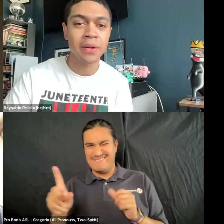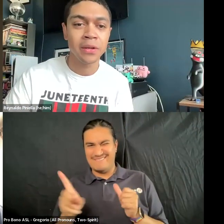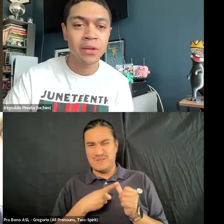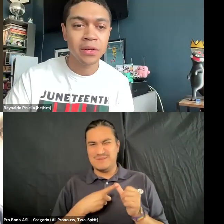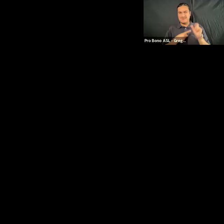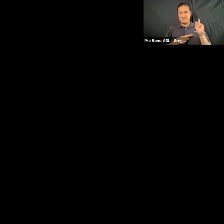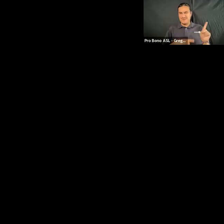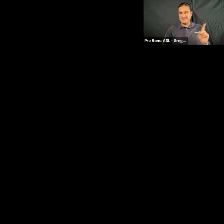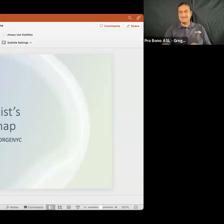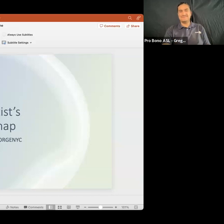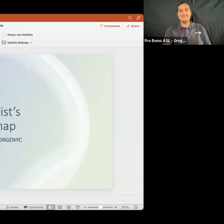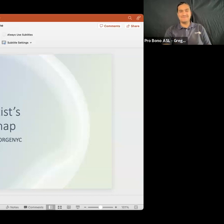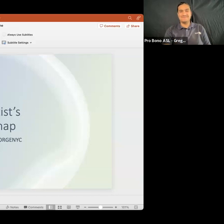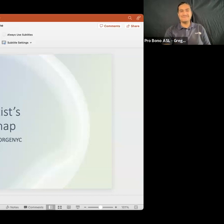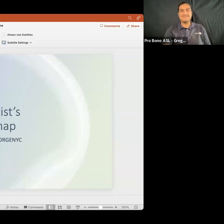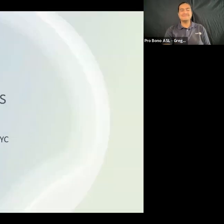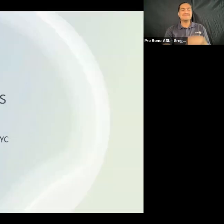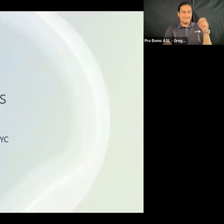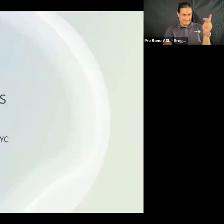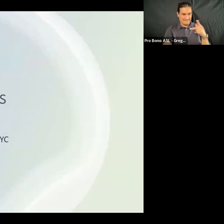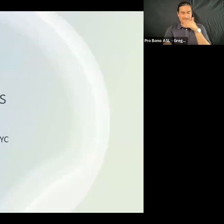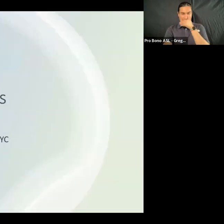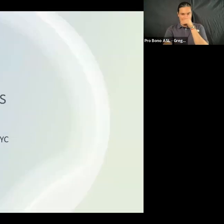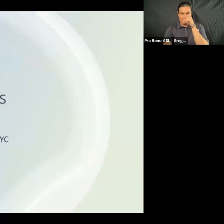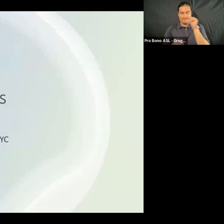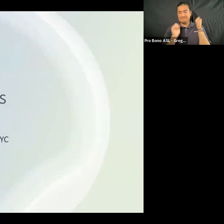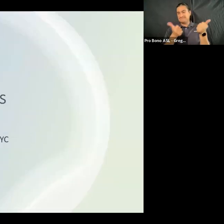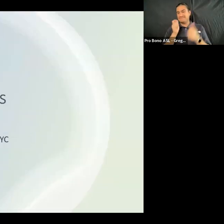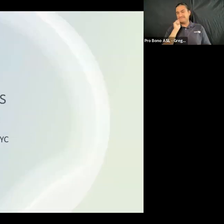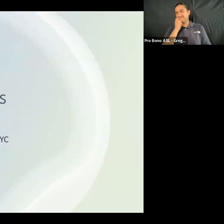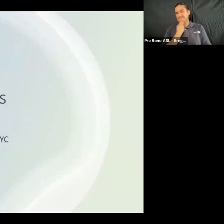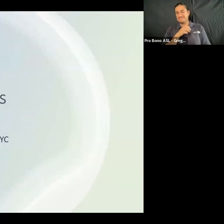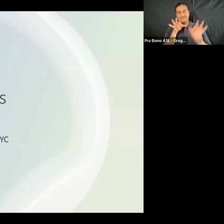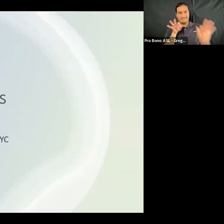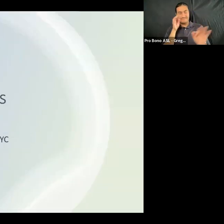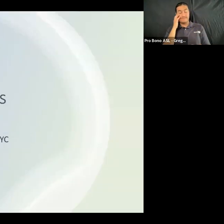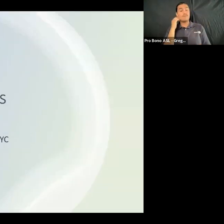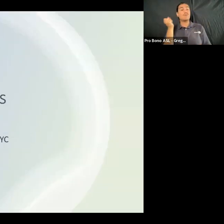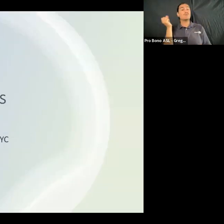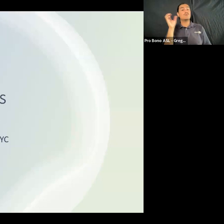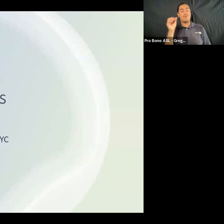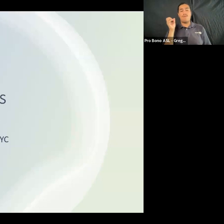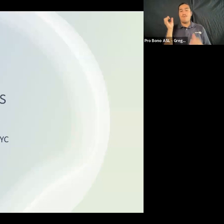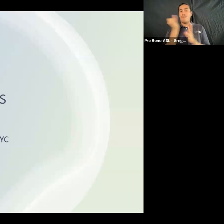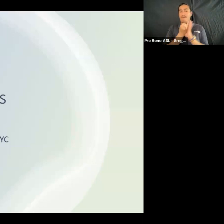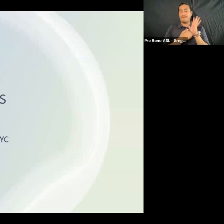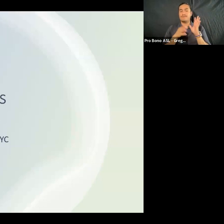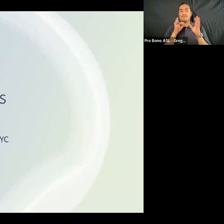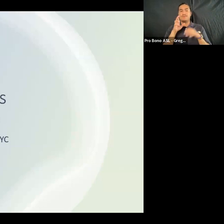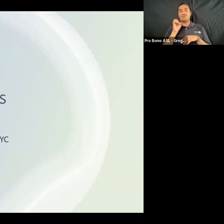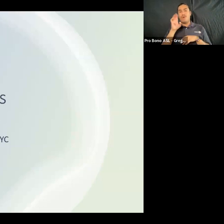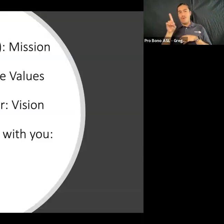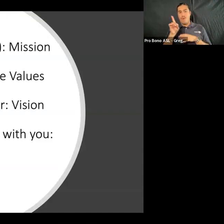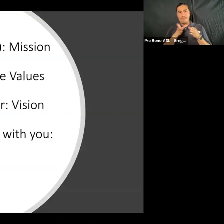everyone. Okay, bam. All right, cool, perfect. So the artist roadmap developed by Forge